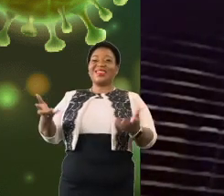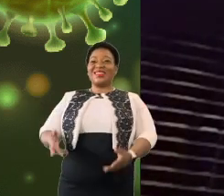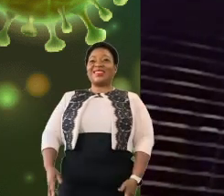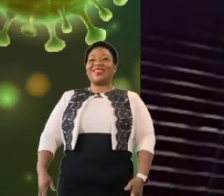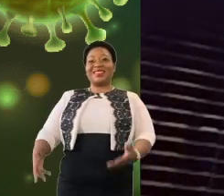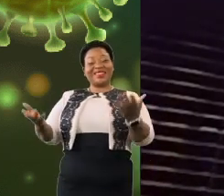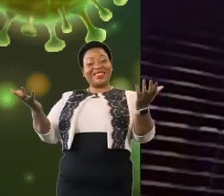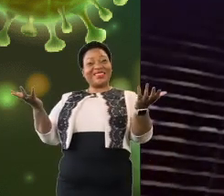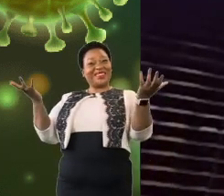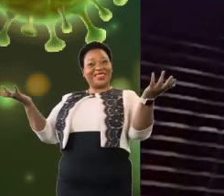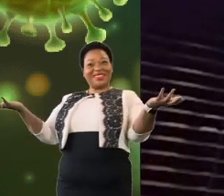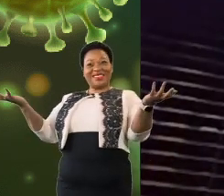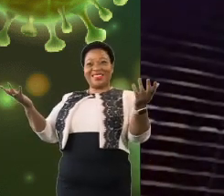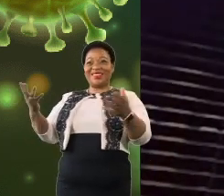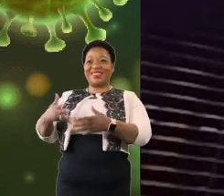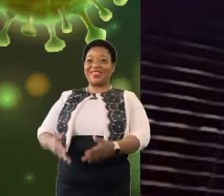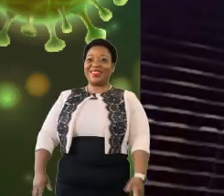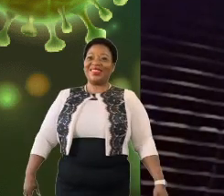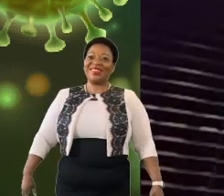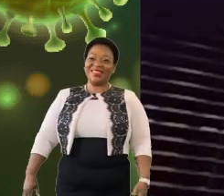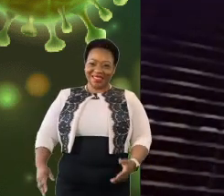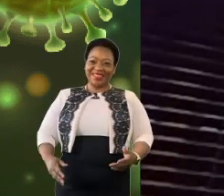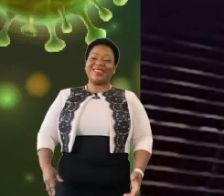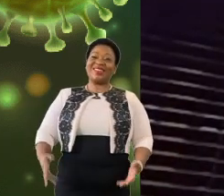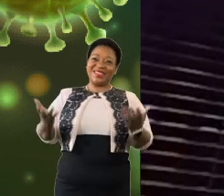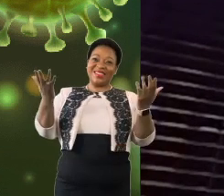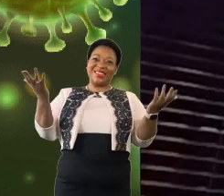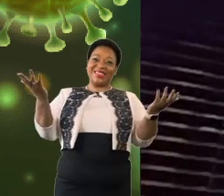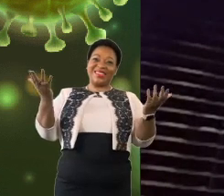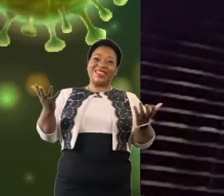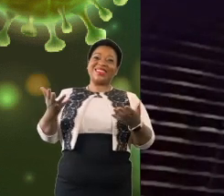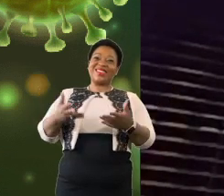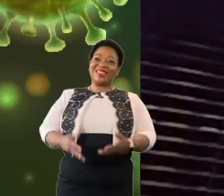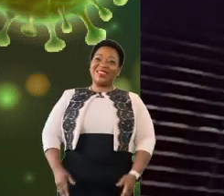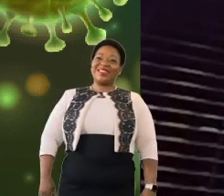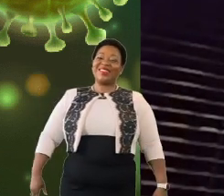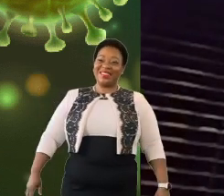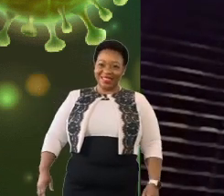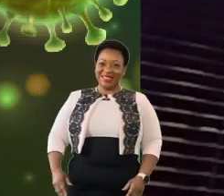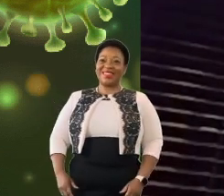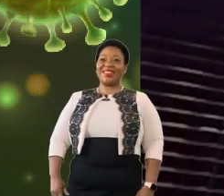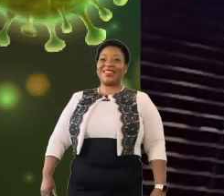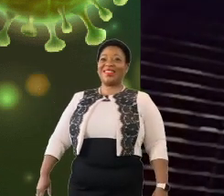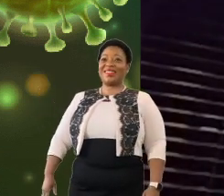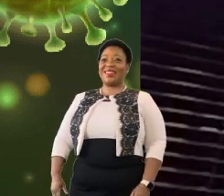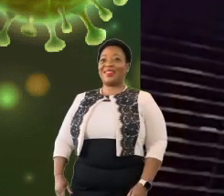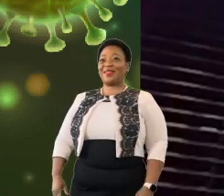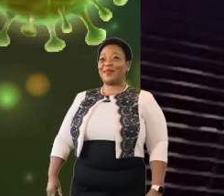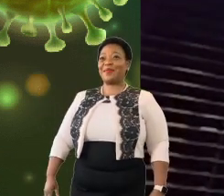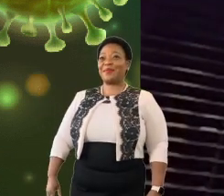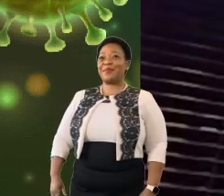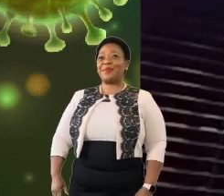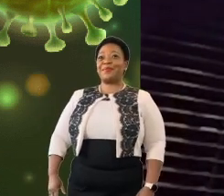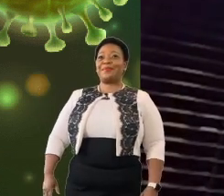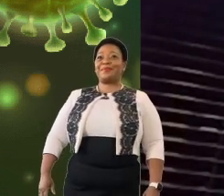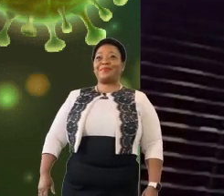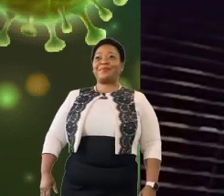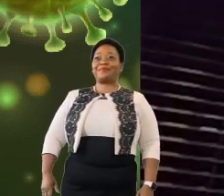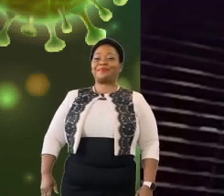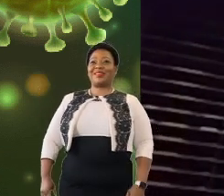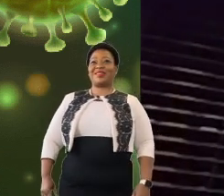their doors, they will be asked a certificate. After the certificate and after the application, they will need